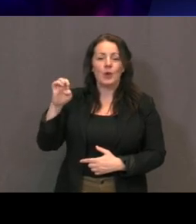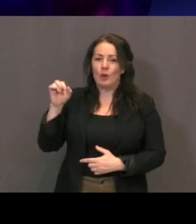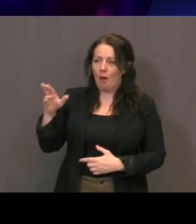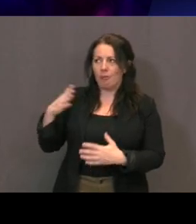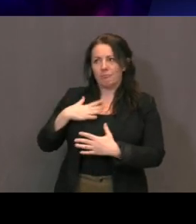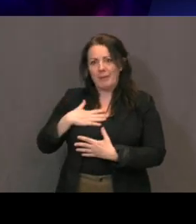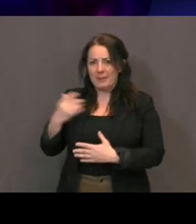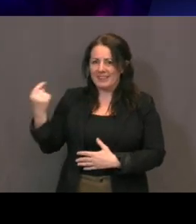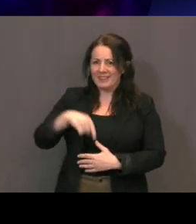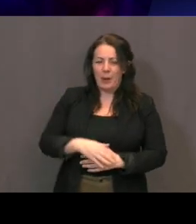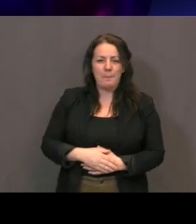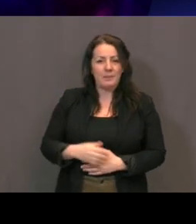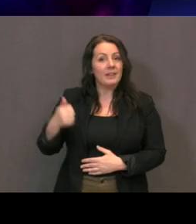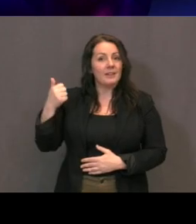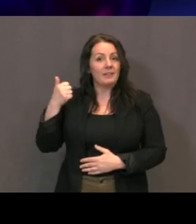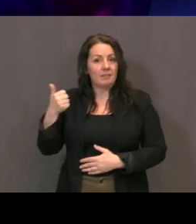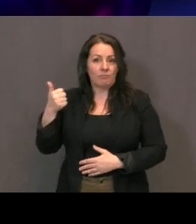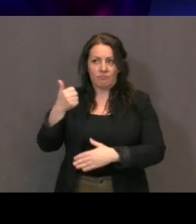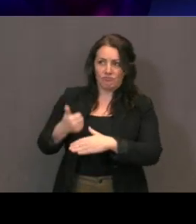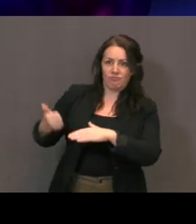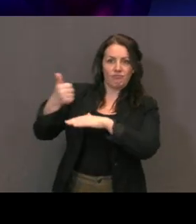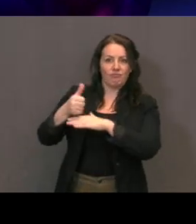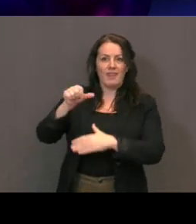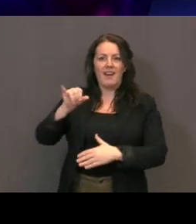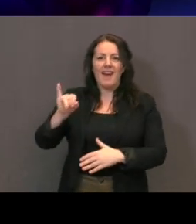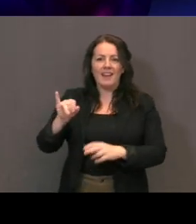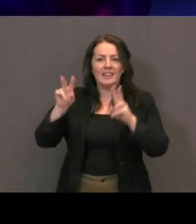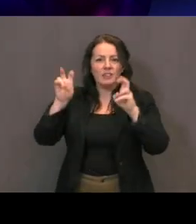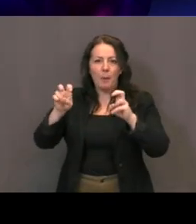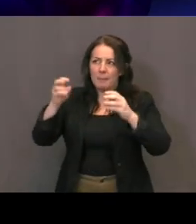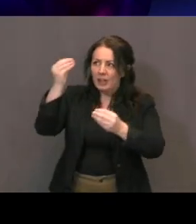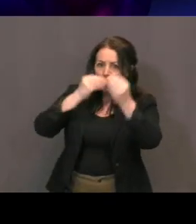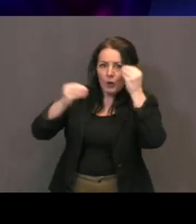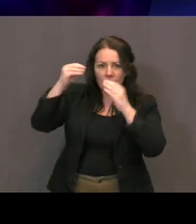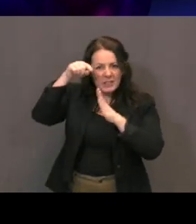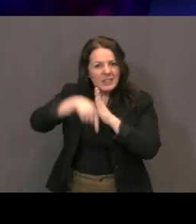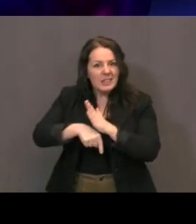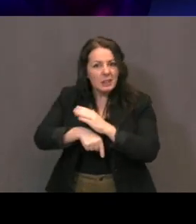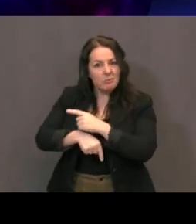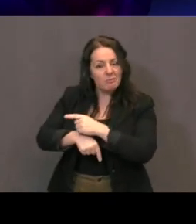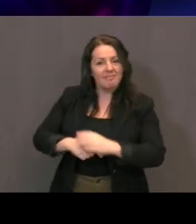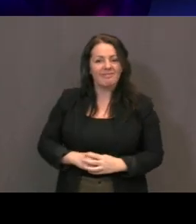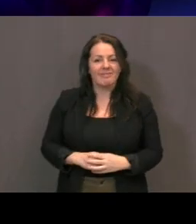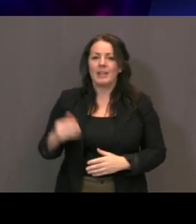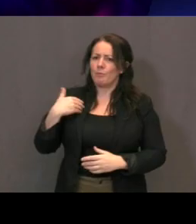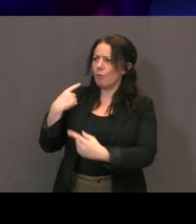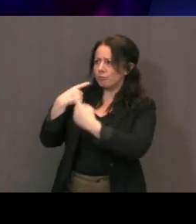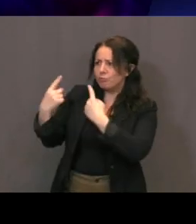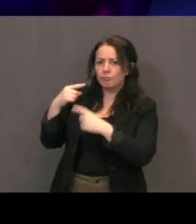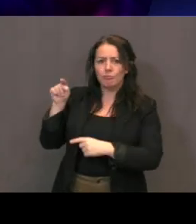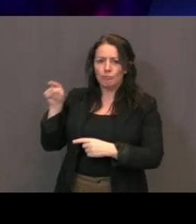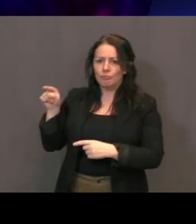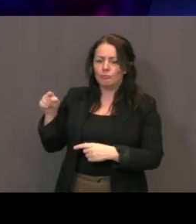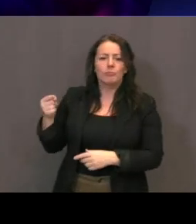learning. And I was fortunate enough to chat to him briefly as we prepared this conference, and I was struck by, at the same